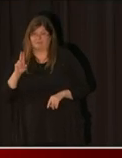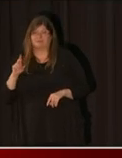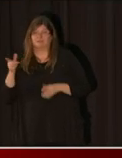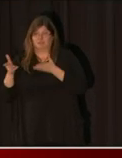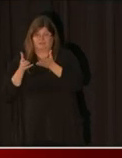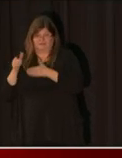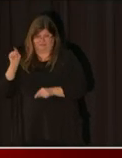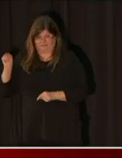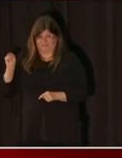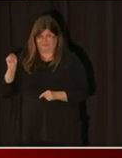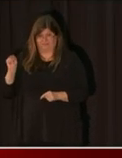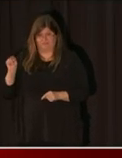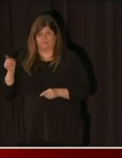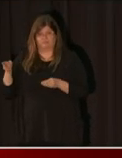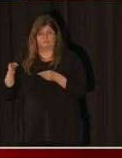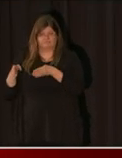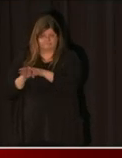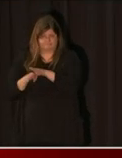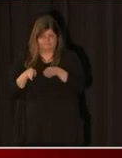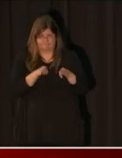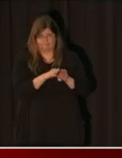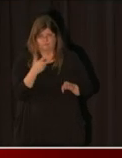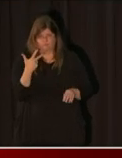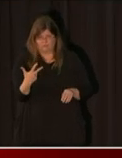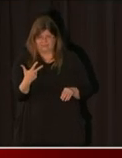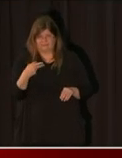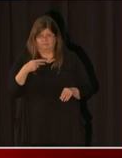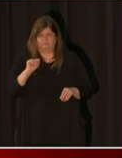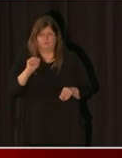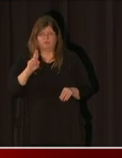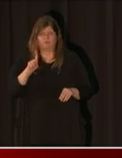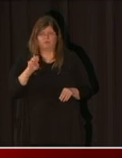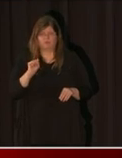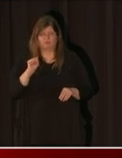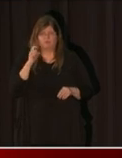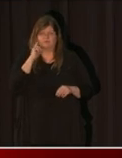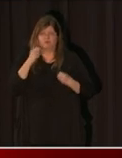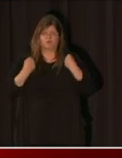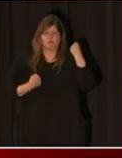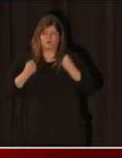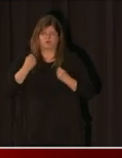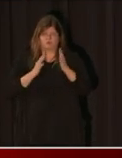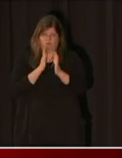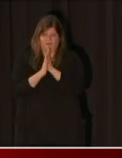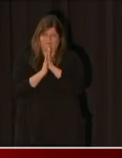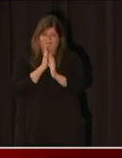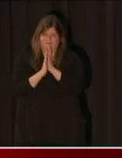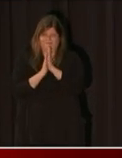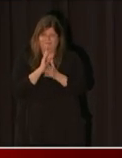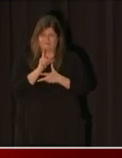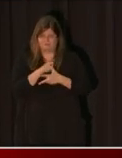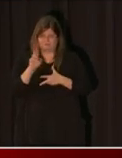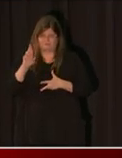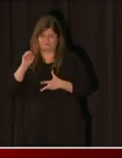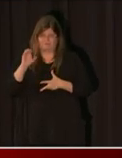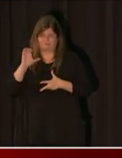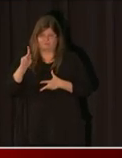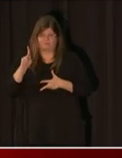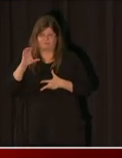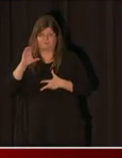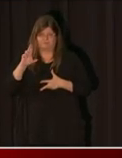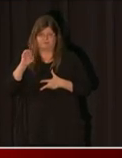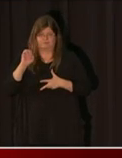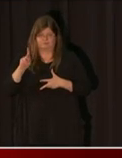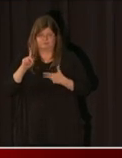to vehicular traffic in the city, 3 of our larger parks, Rock Creek, Fort DuPont, and Anacostia.